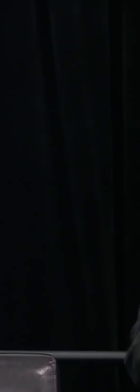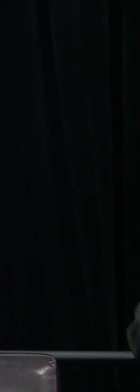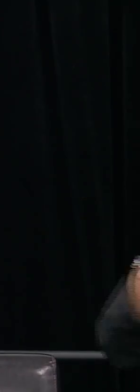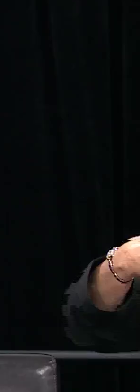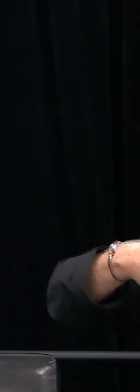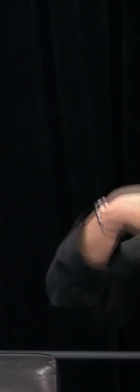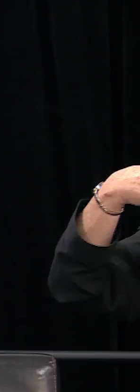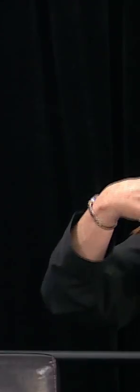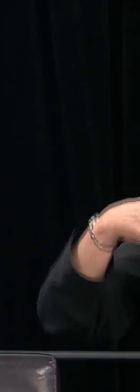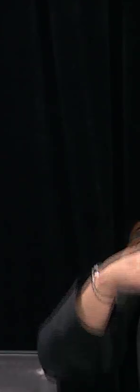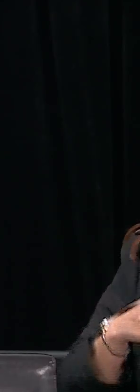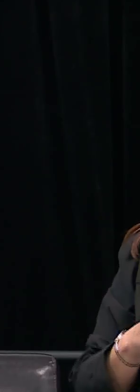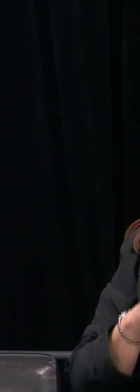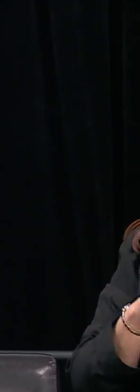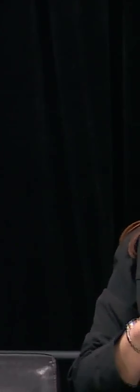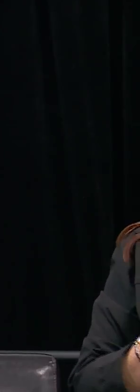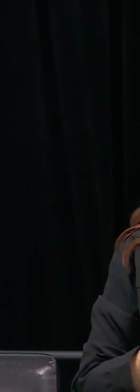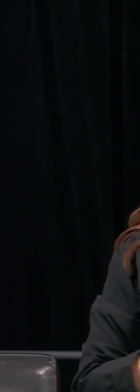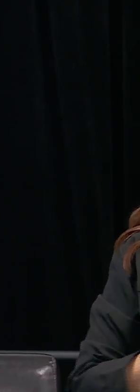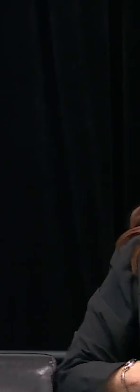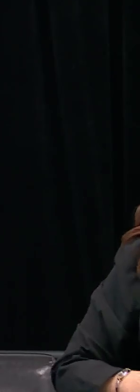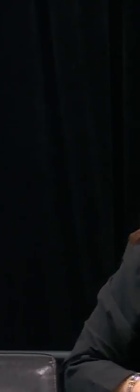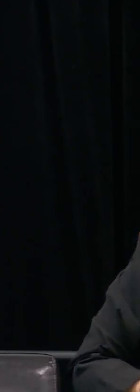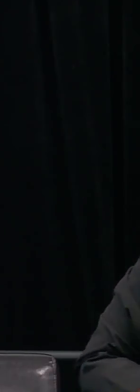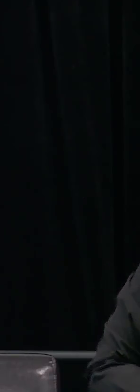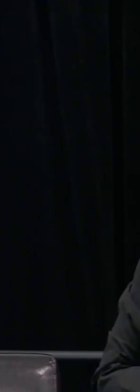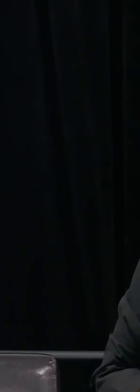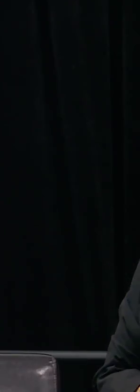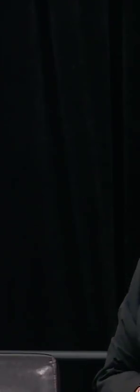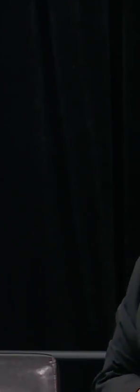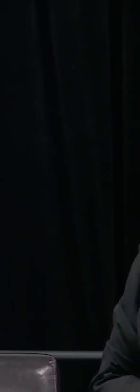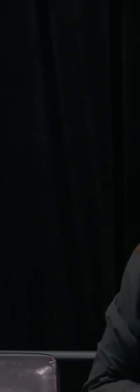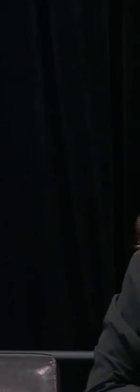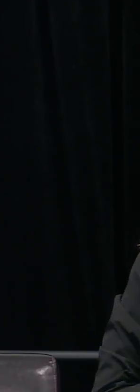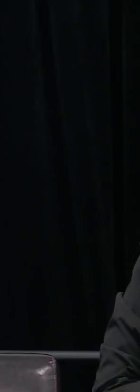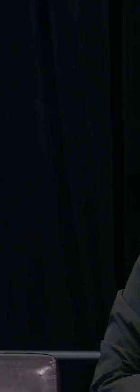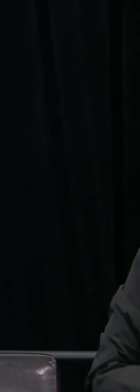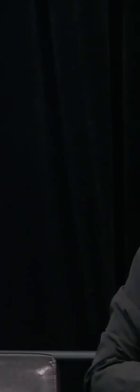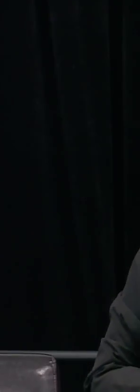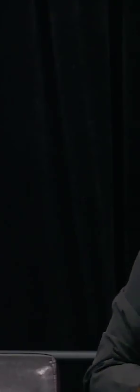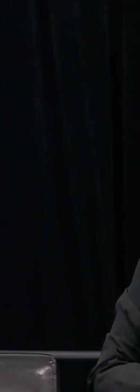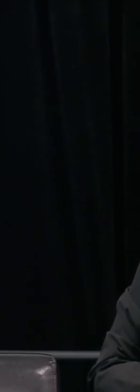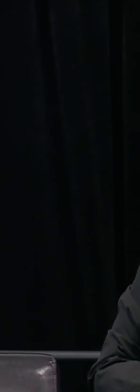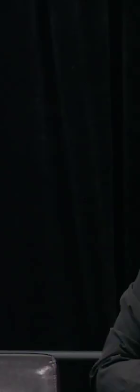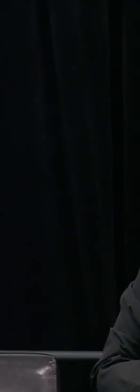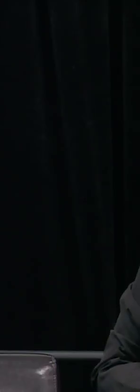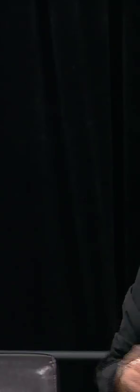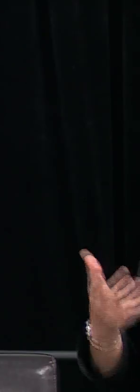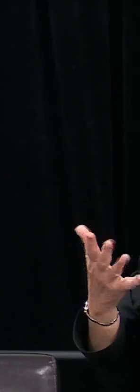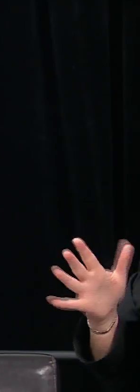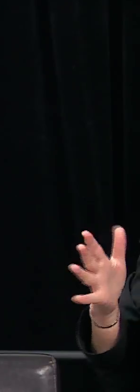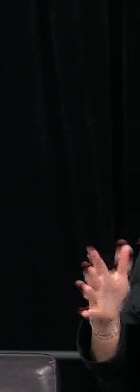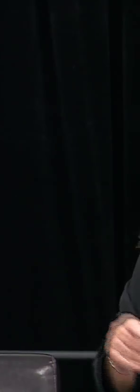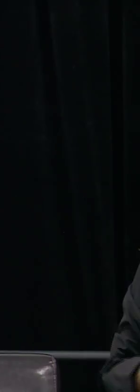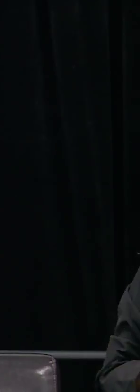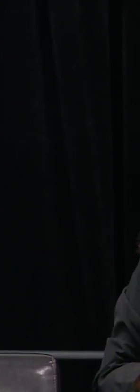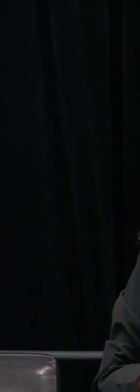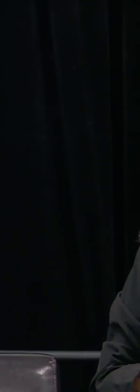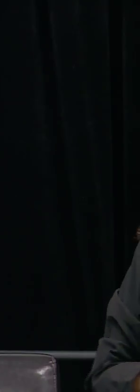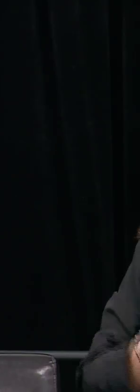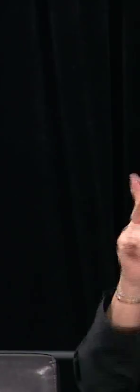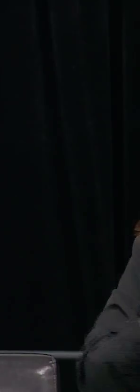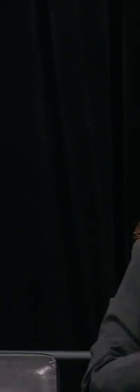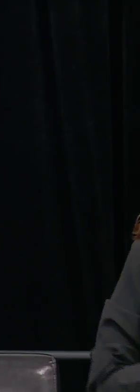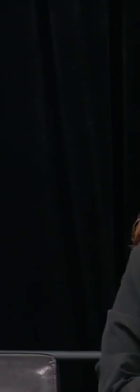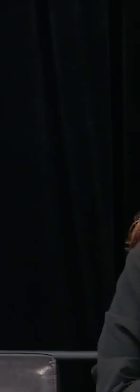following lips, so lip reading, is extremely hard. You only get 25% of what's being spoken. So deaf and hard-of-hearing people who are